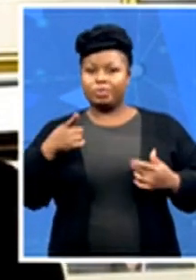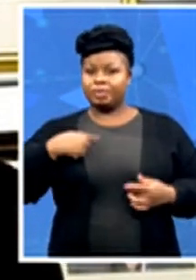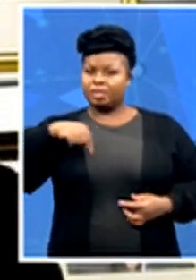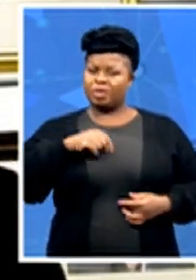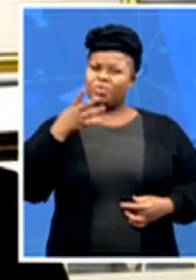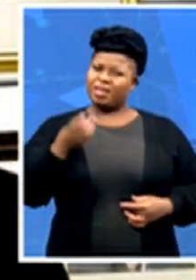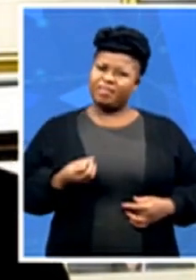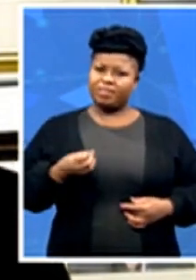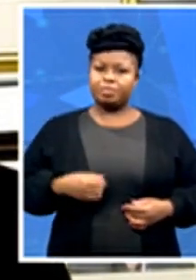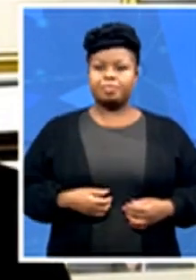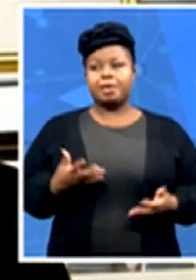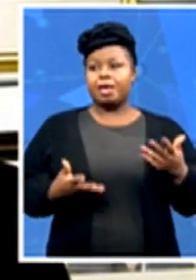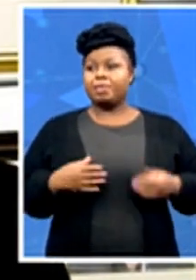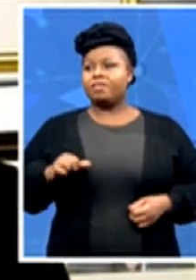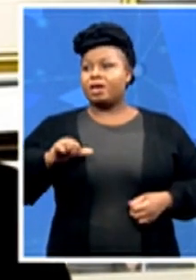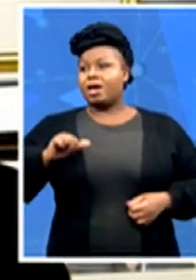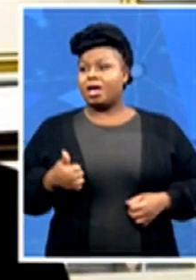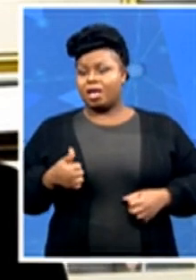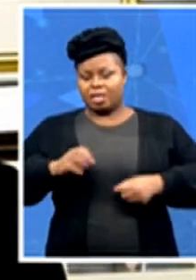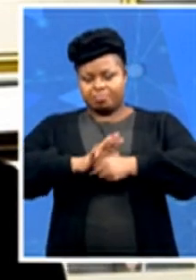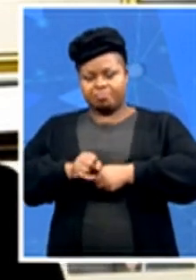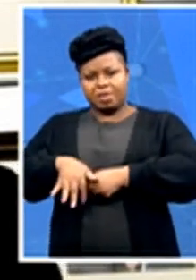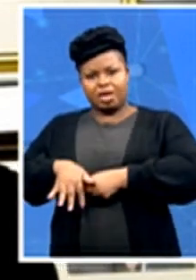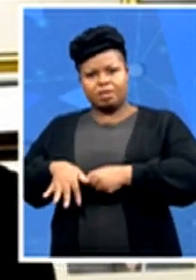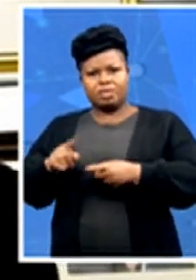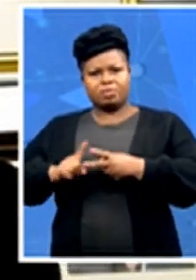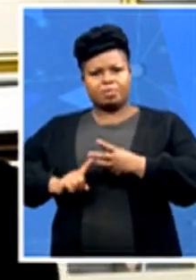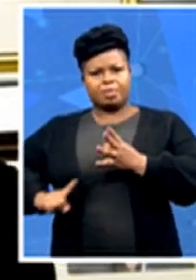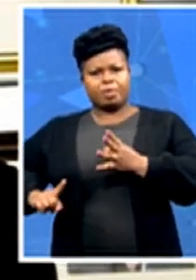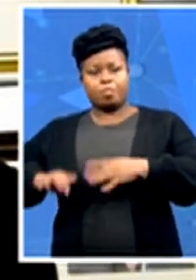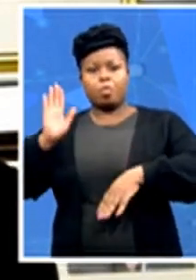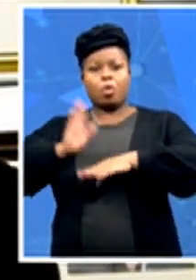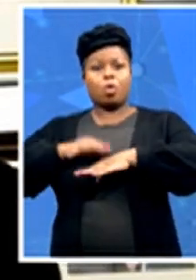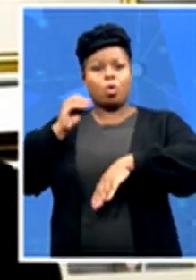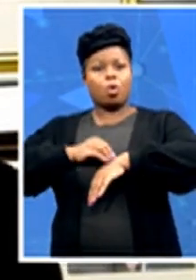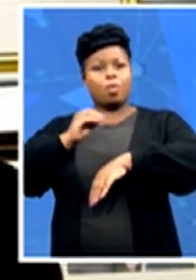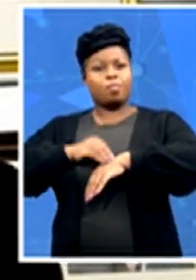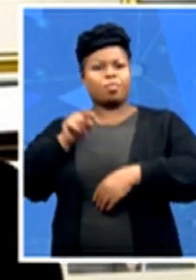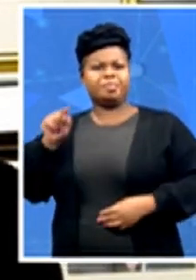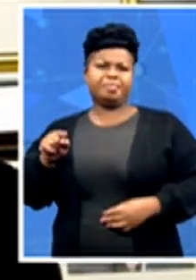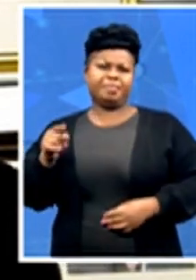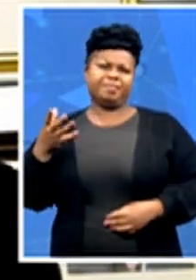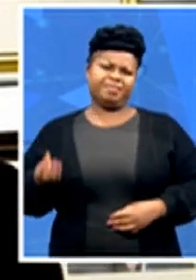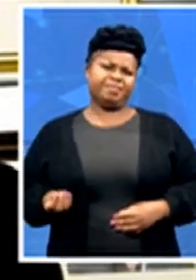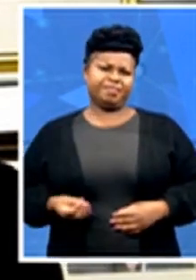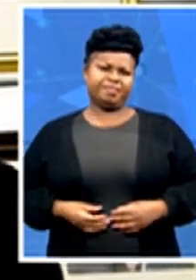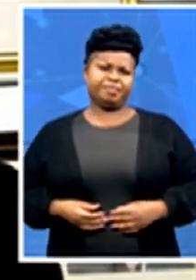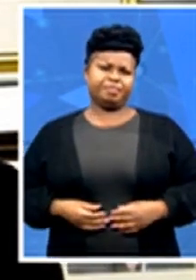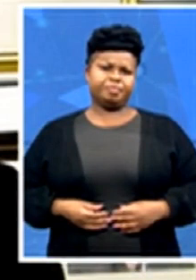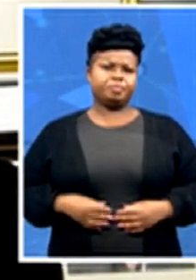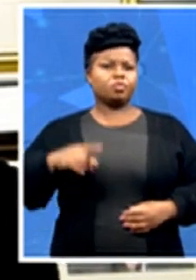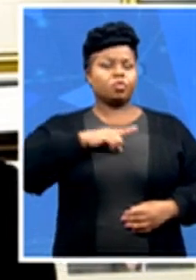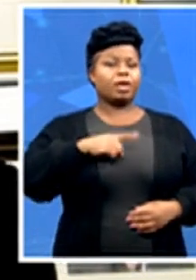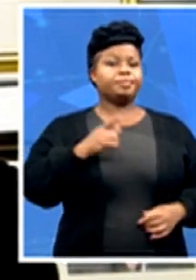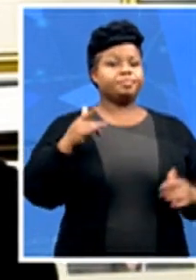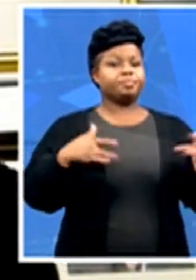variants going to be even more problematic? Because our concern is that the Delta variant